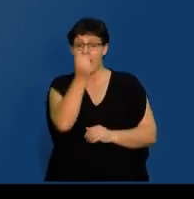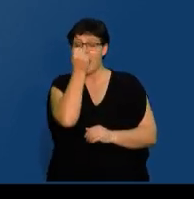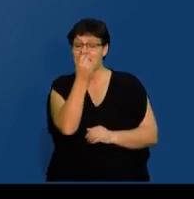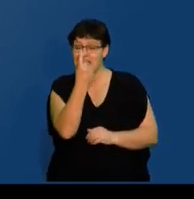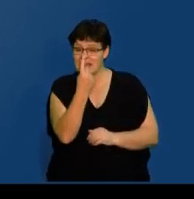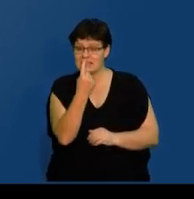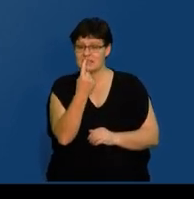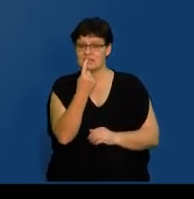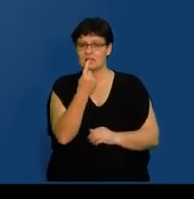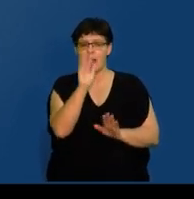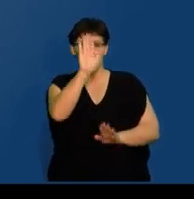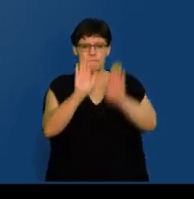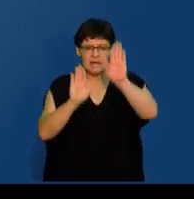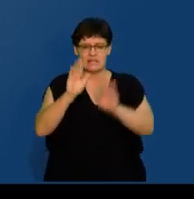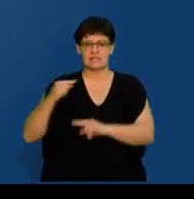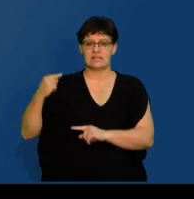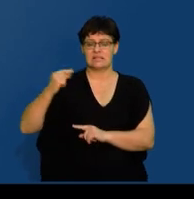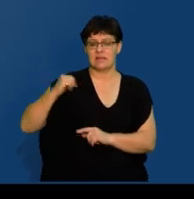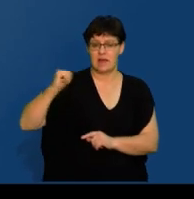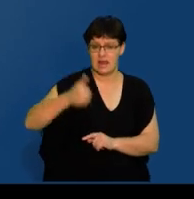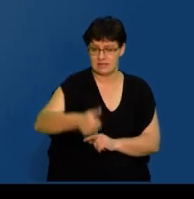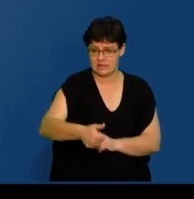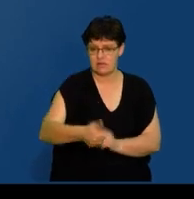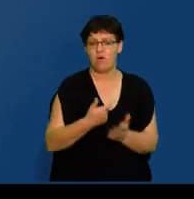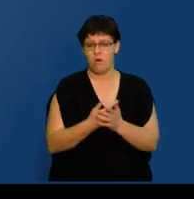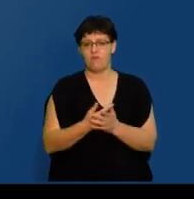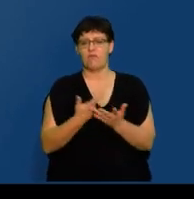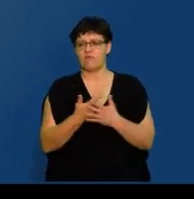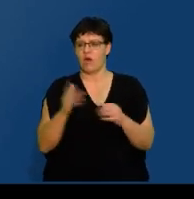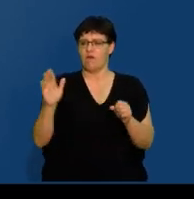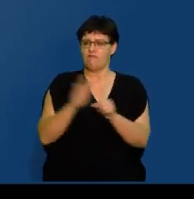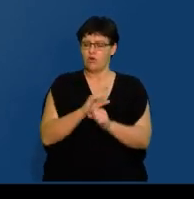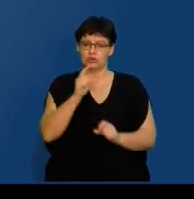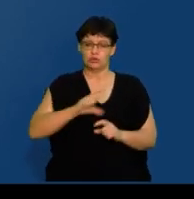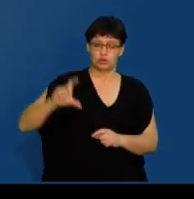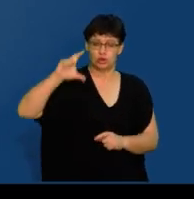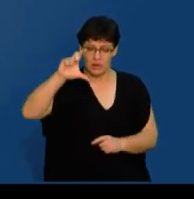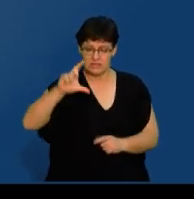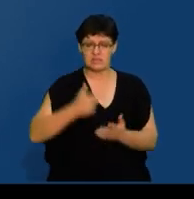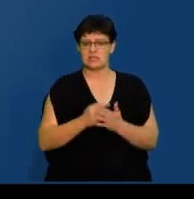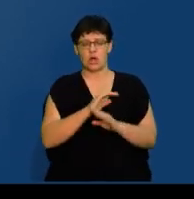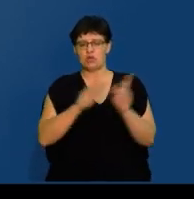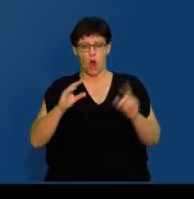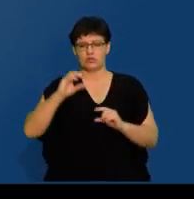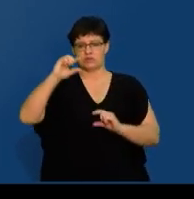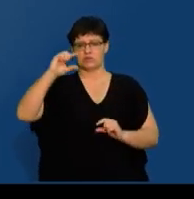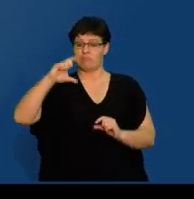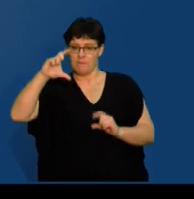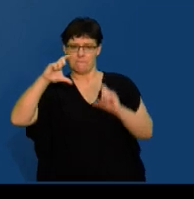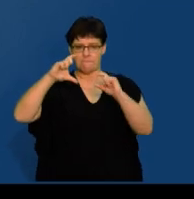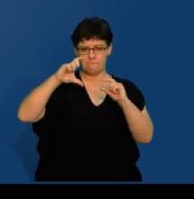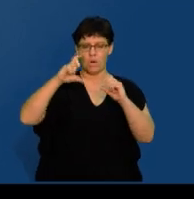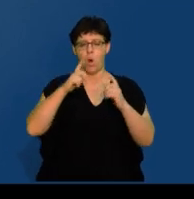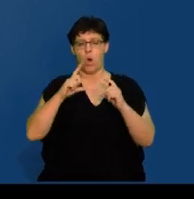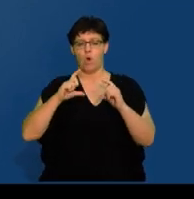types of patterns of inheritance. By that I refer to the pattern of complete dominance, incomplete dominance, and co-dominance, and